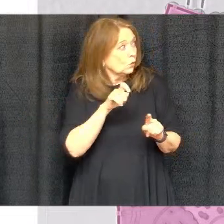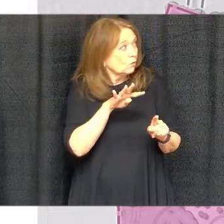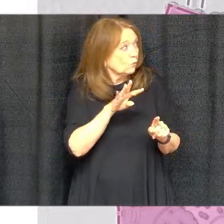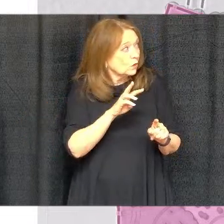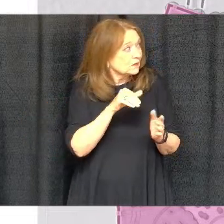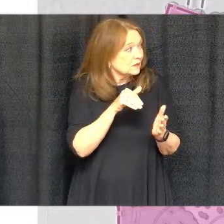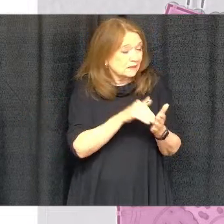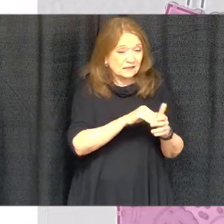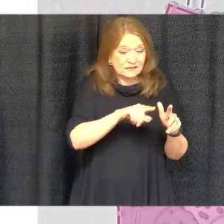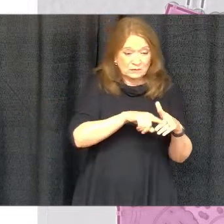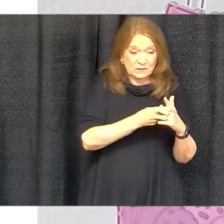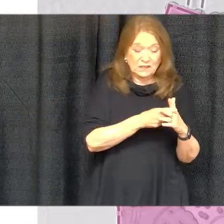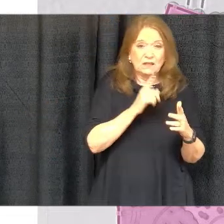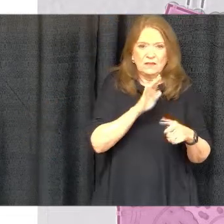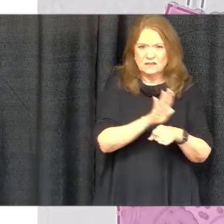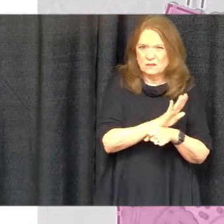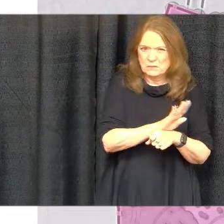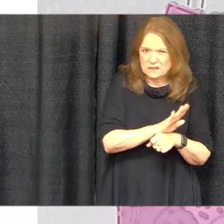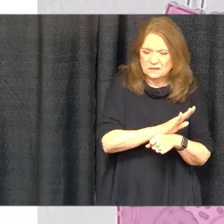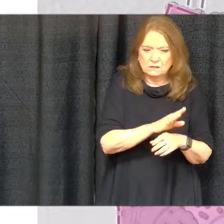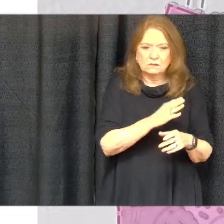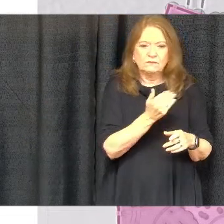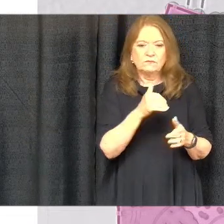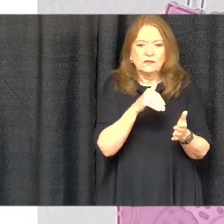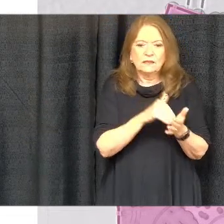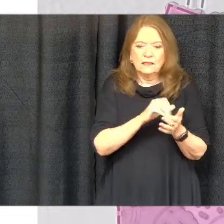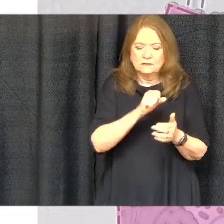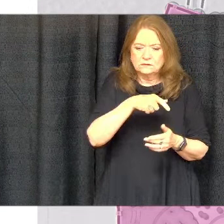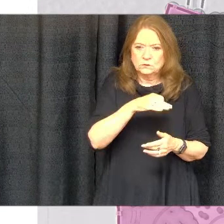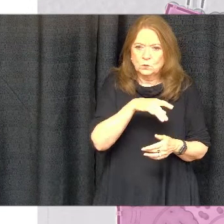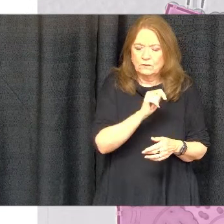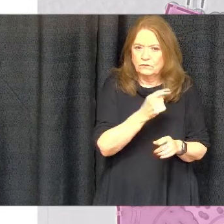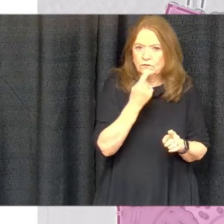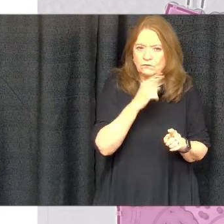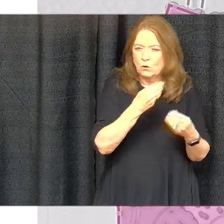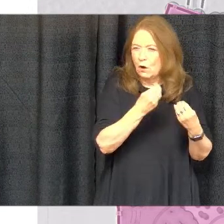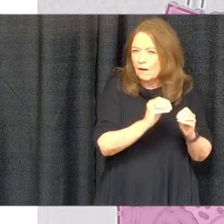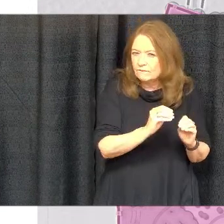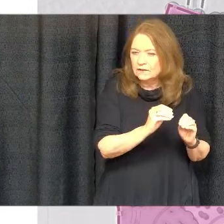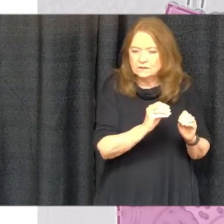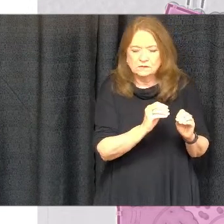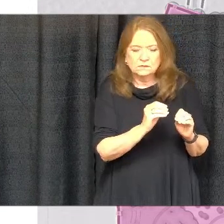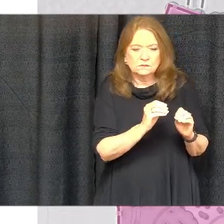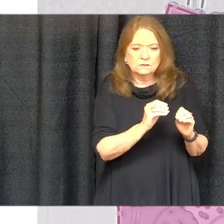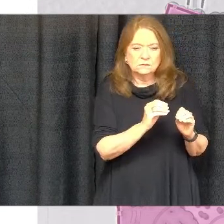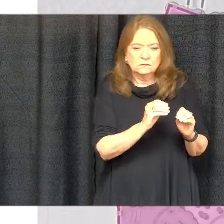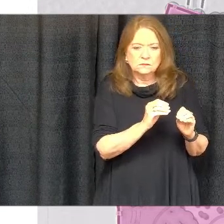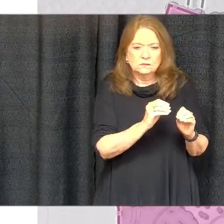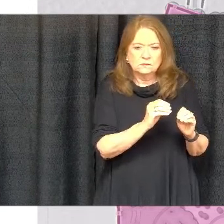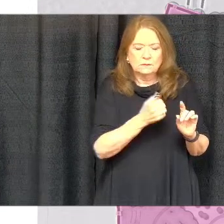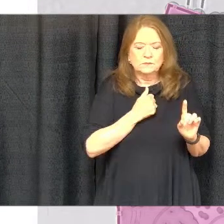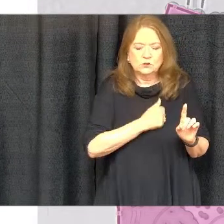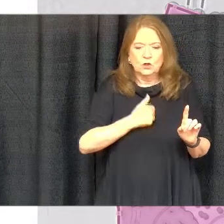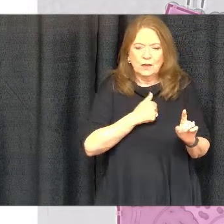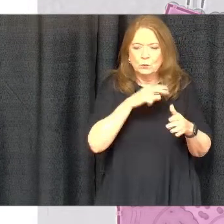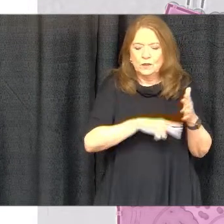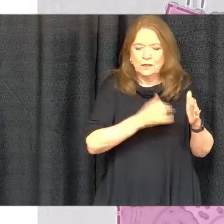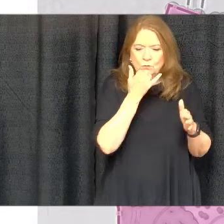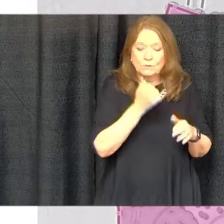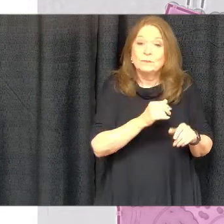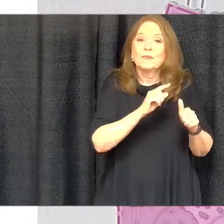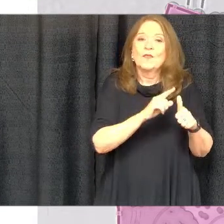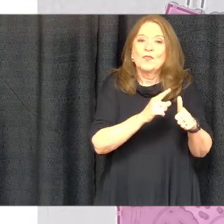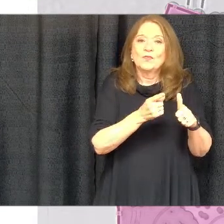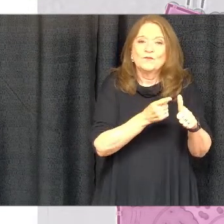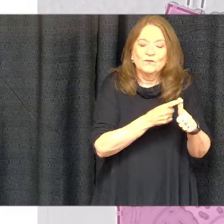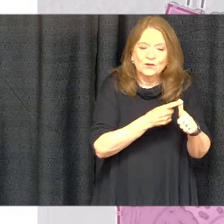of retail and a commercial, 15,000 square foot of office. I'm sorry, I'm reading this wrong. The first